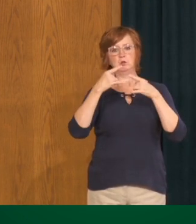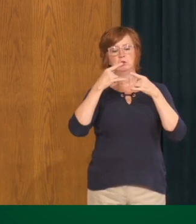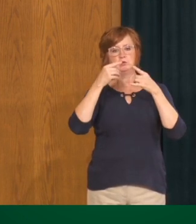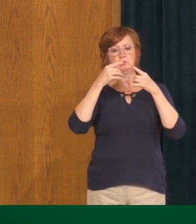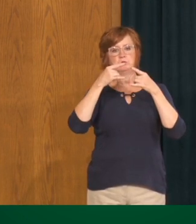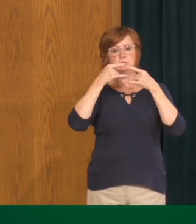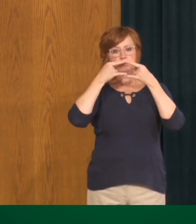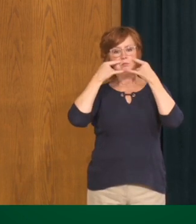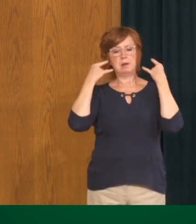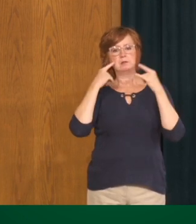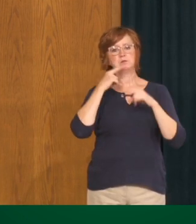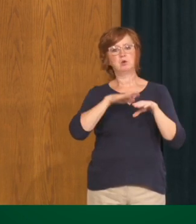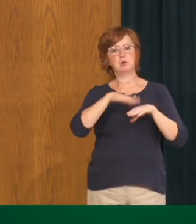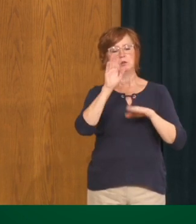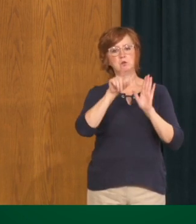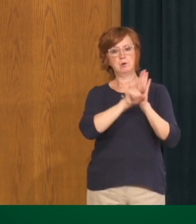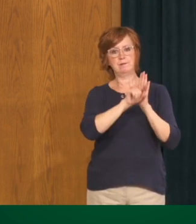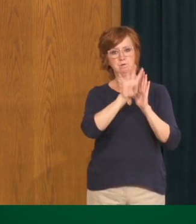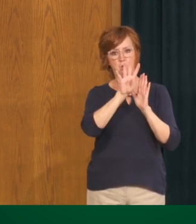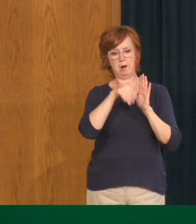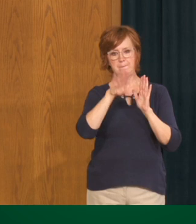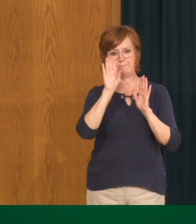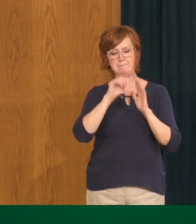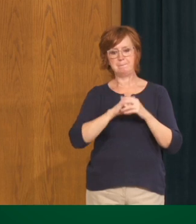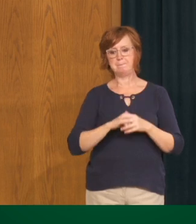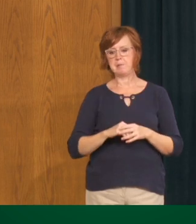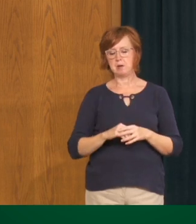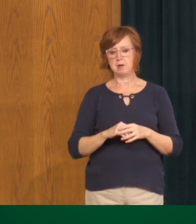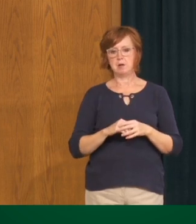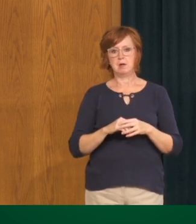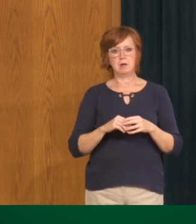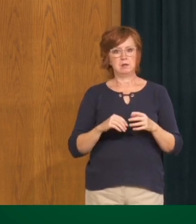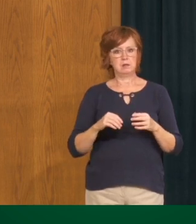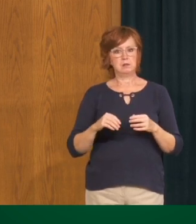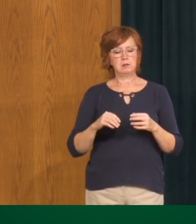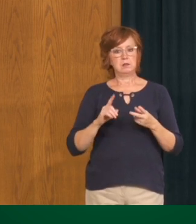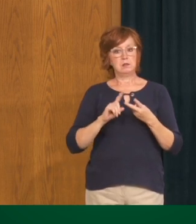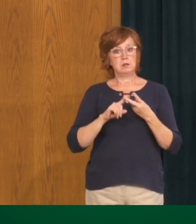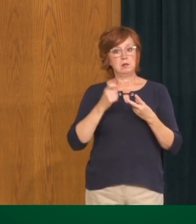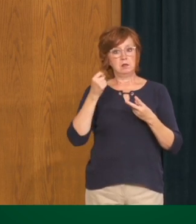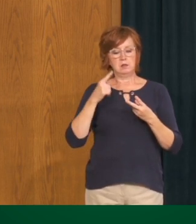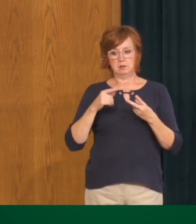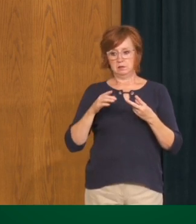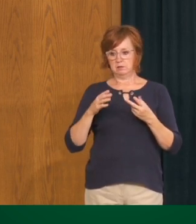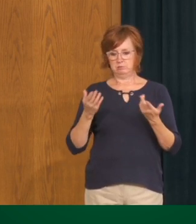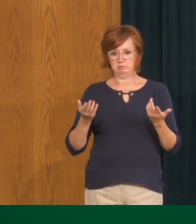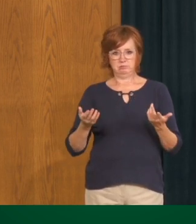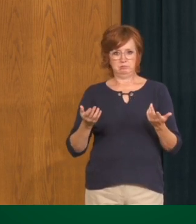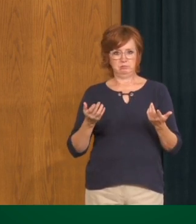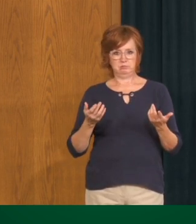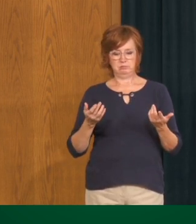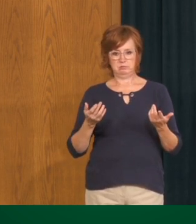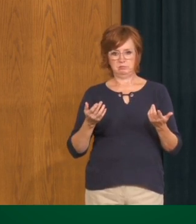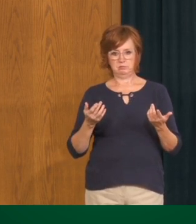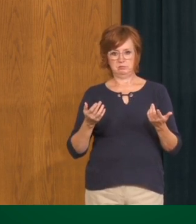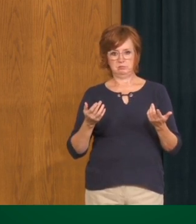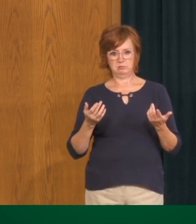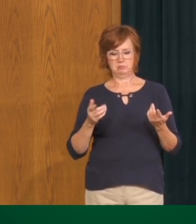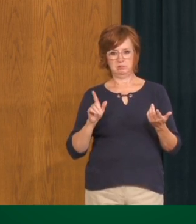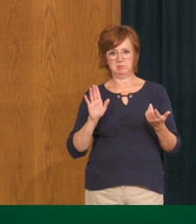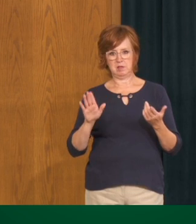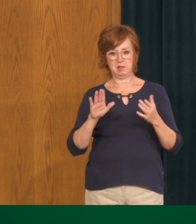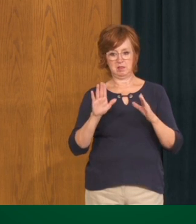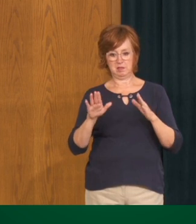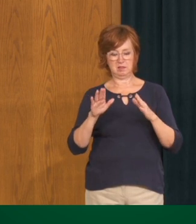But there are situations, as I've said, that there will be schools where physical distancing isn't going to be an issue